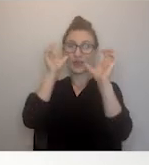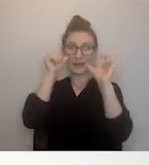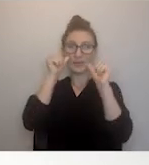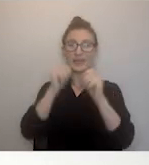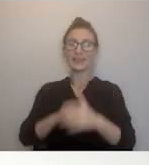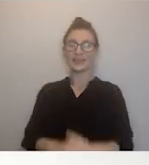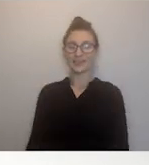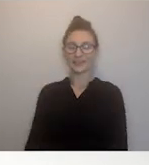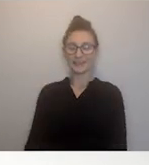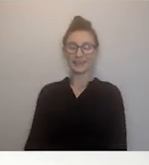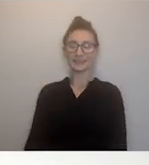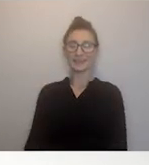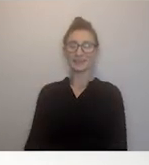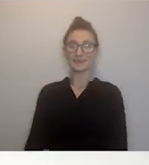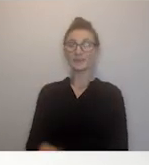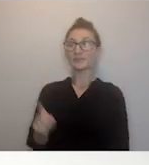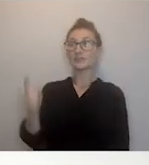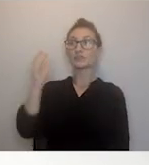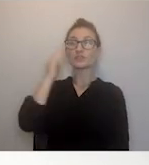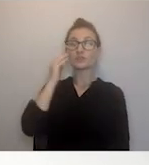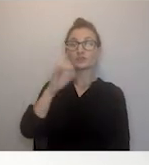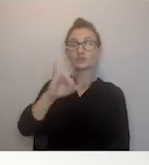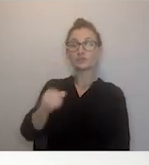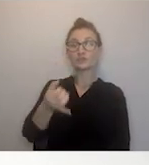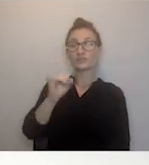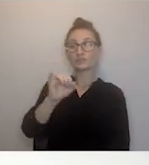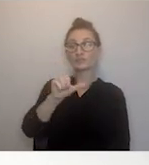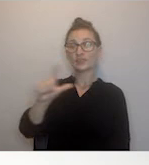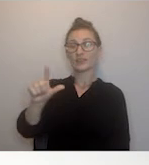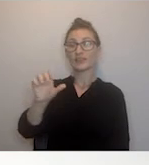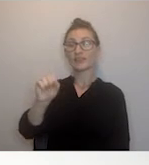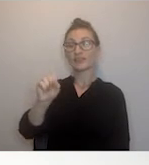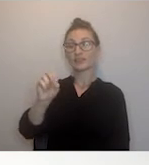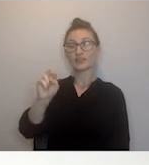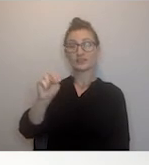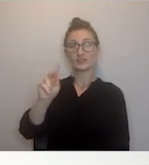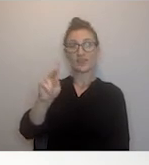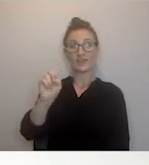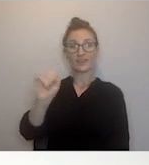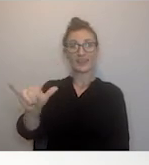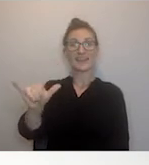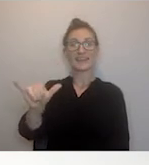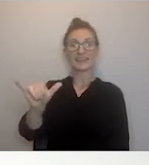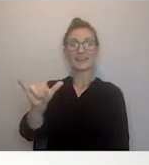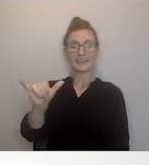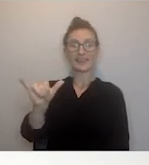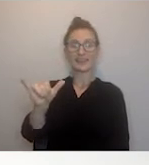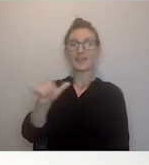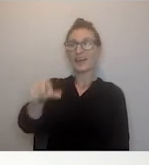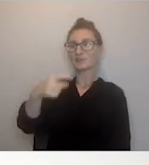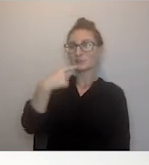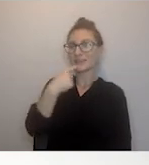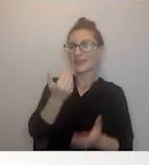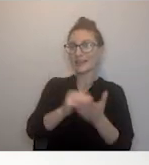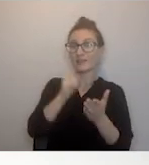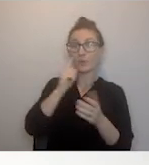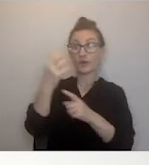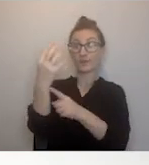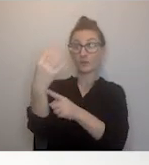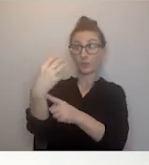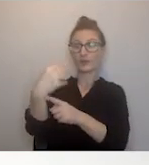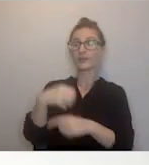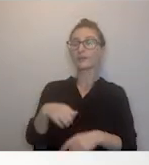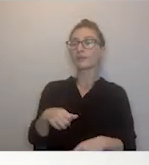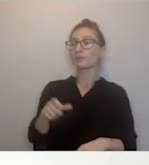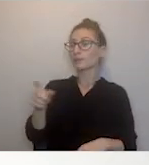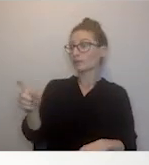Yeah, she's incredible. Yeah, she's saying she knows Jill Sankey. I have to repeat everything for our viewers at home. So